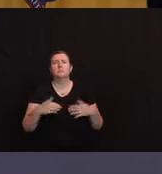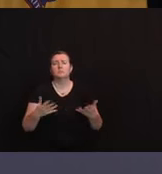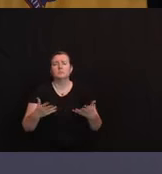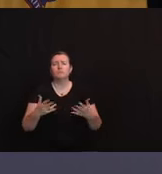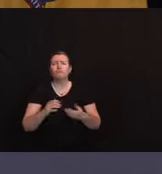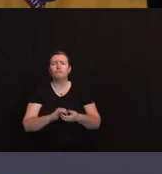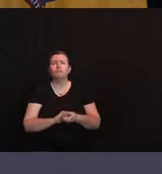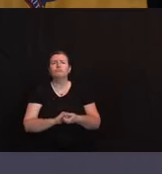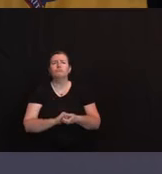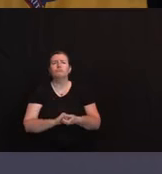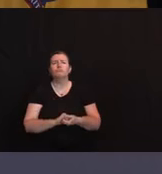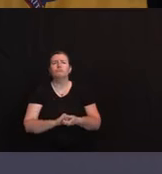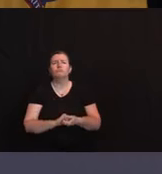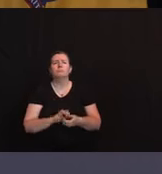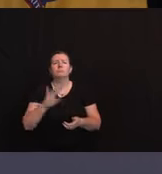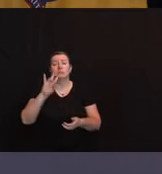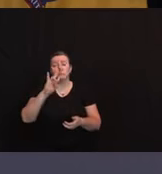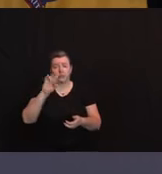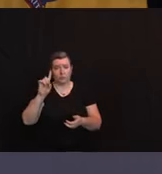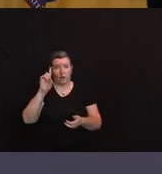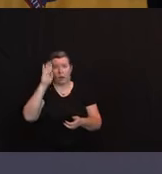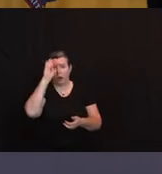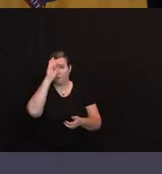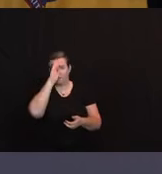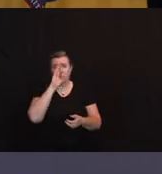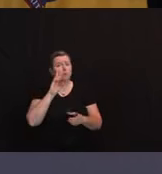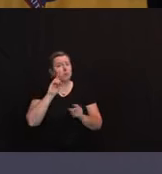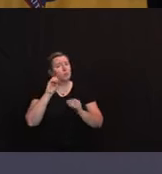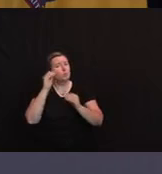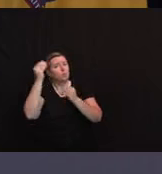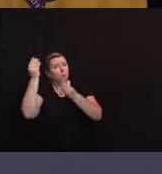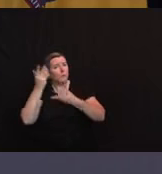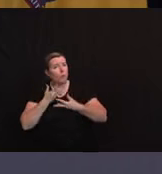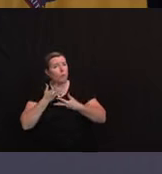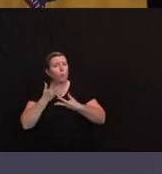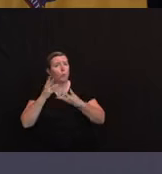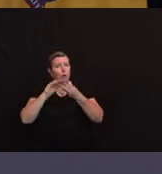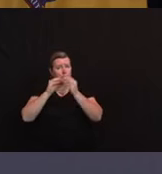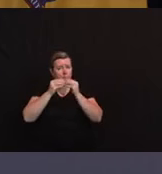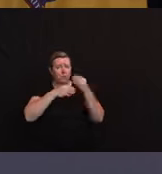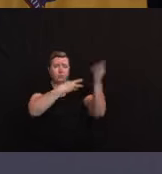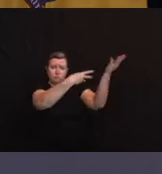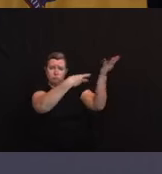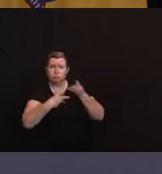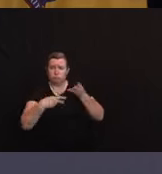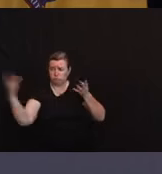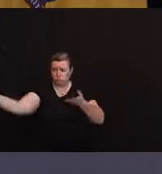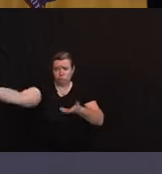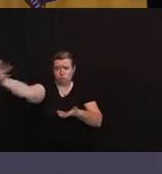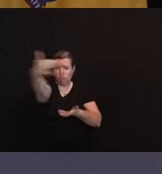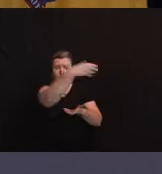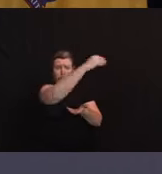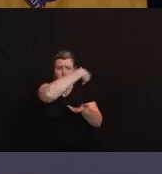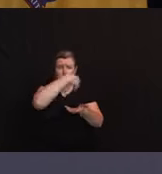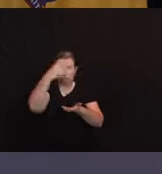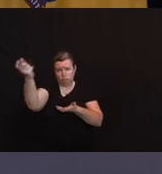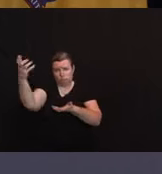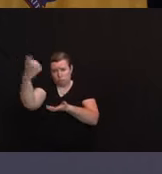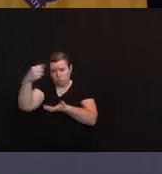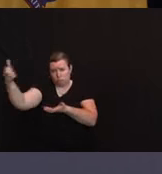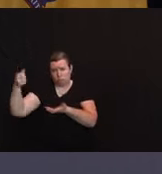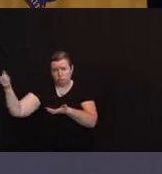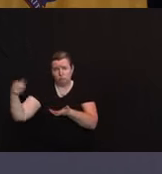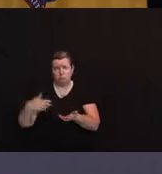71. But it is different. It's different. Judy, I'm showing